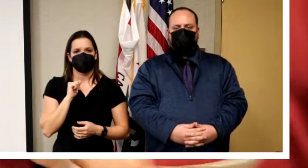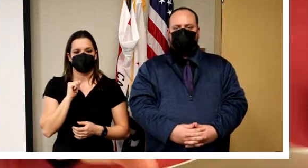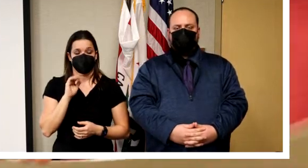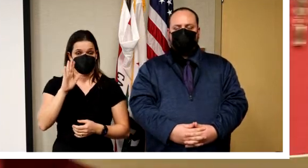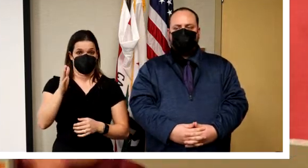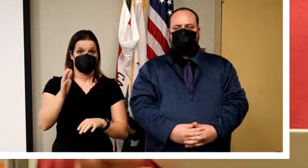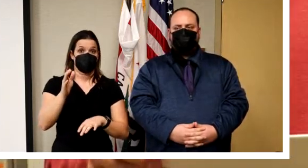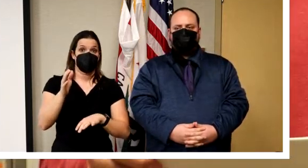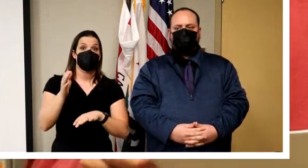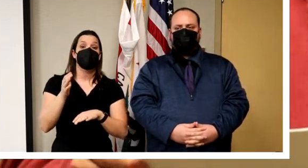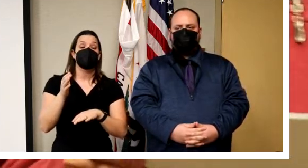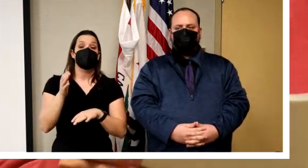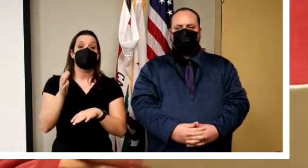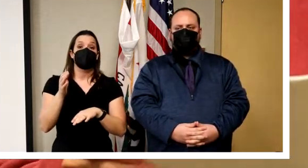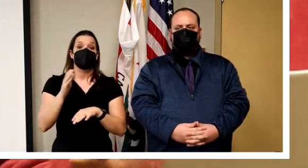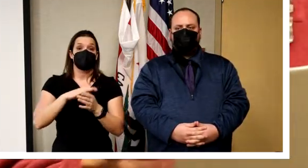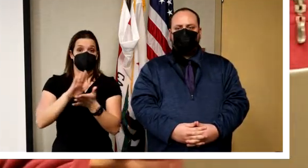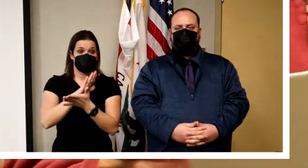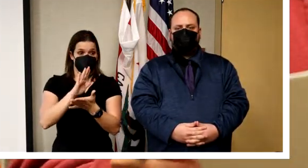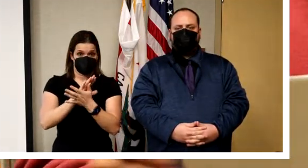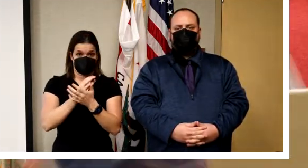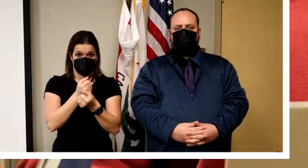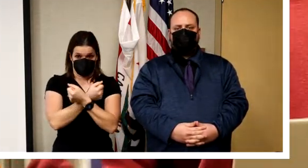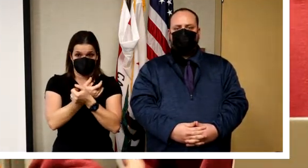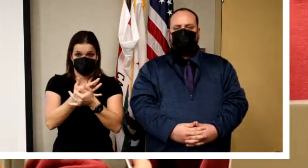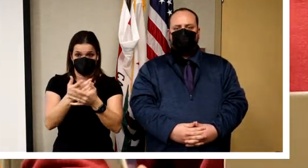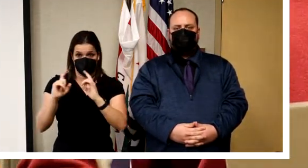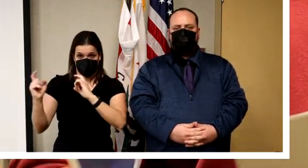so on the handout you have,